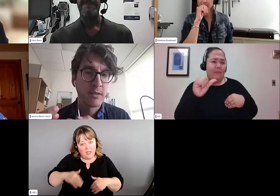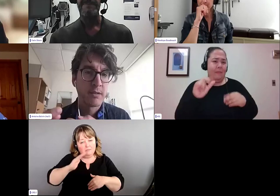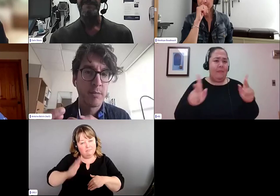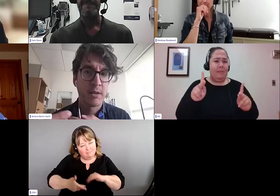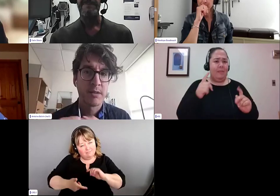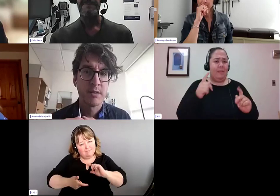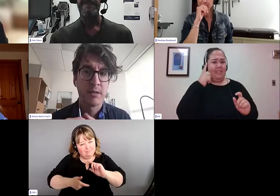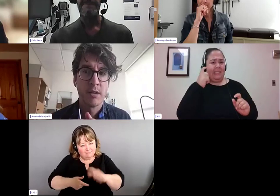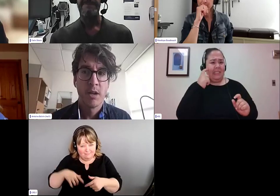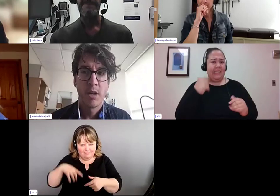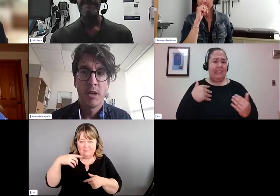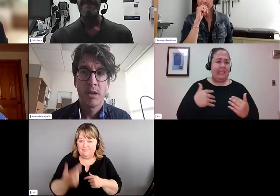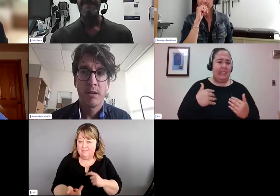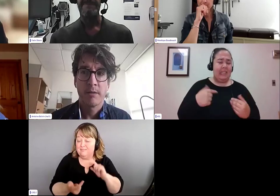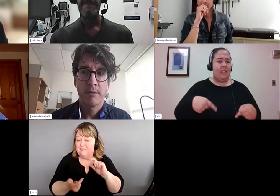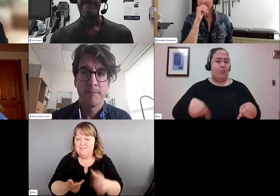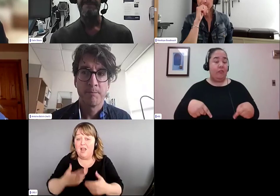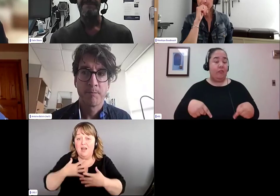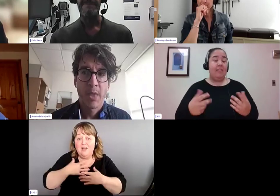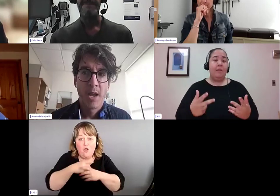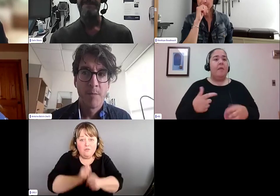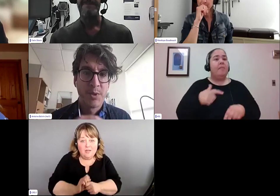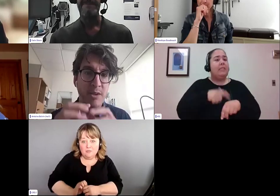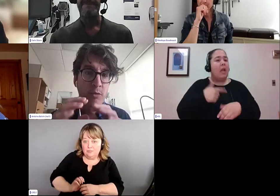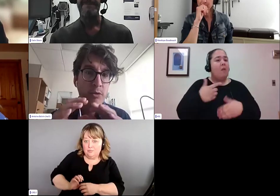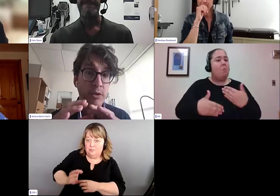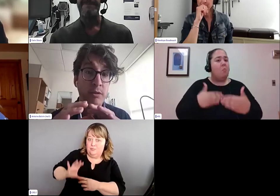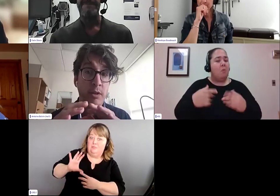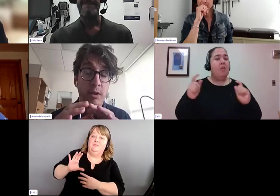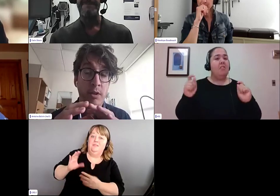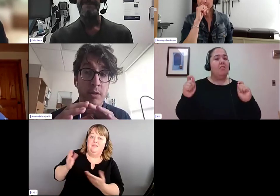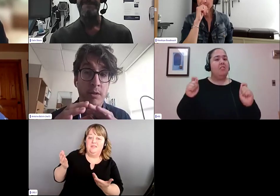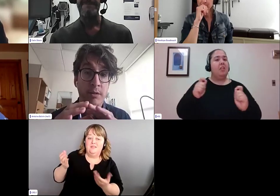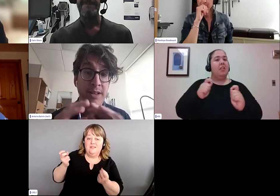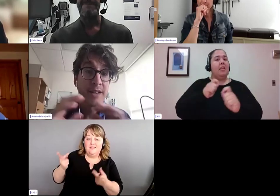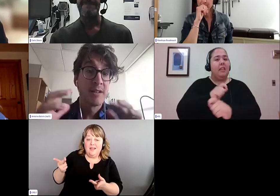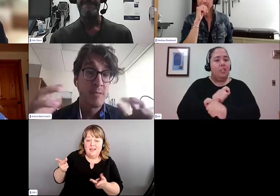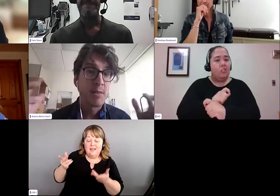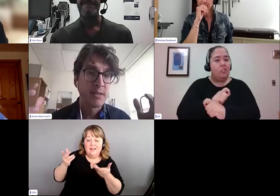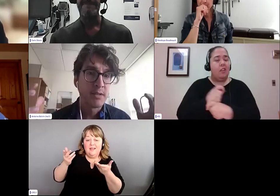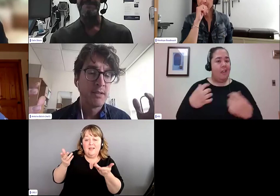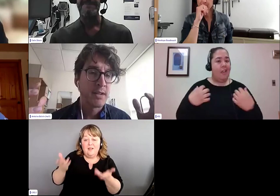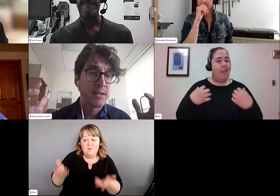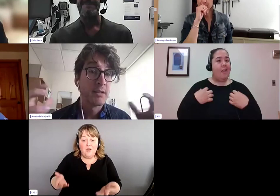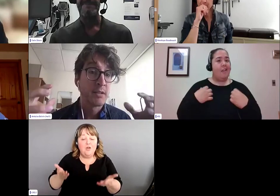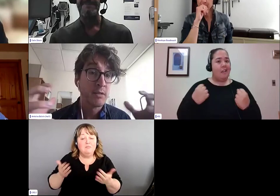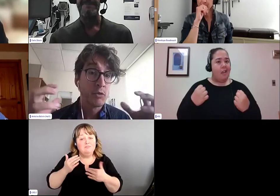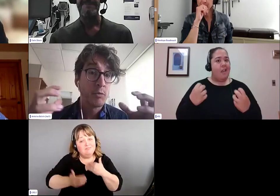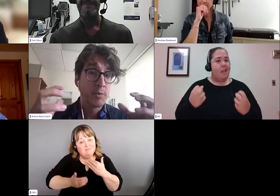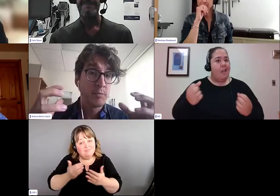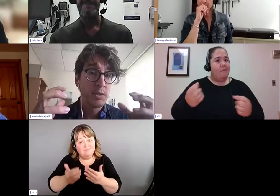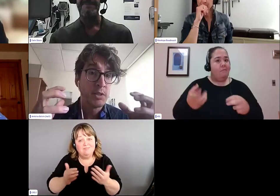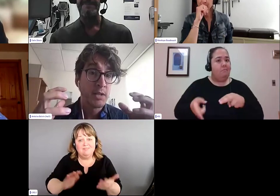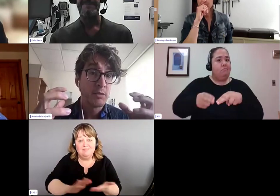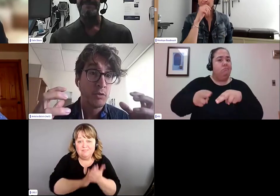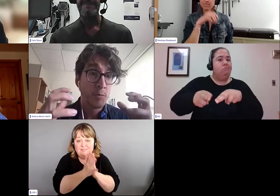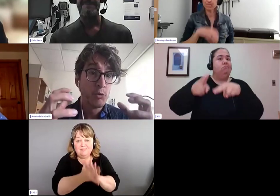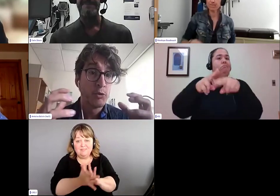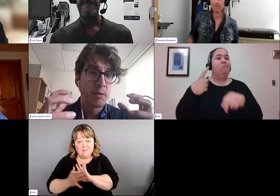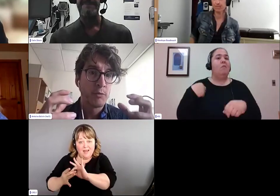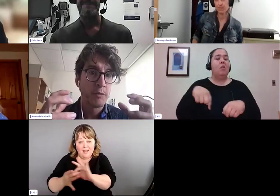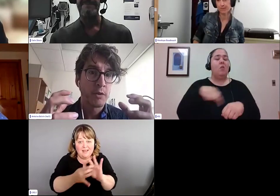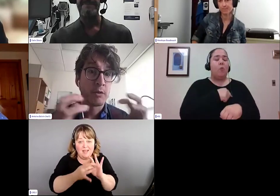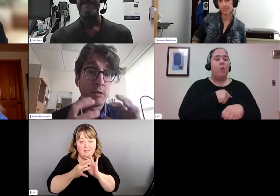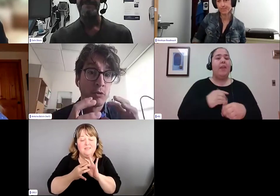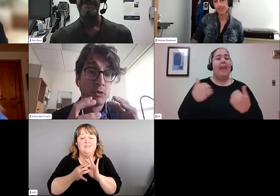progressively, through time, there has been a confidence that has been built, and we have slowly